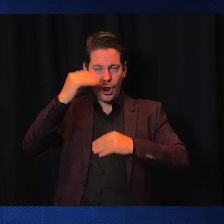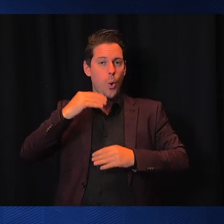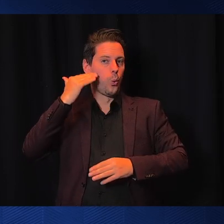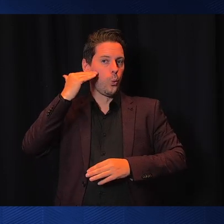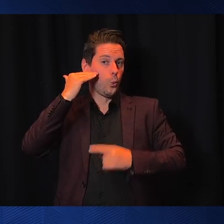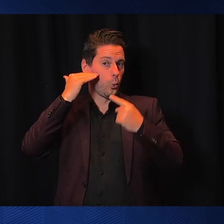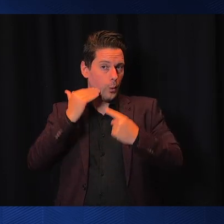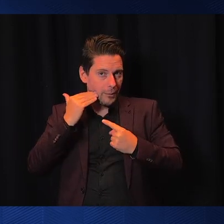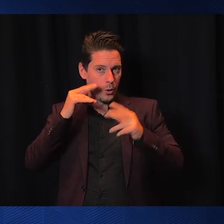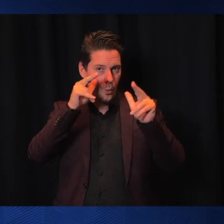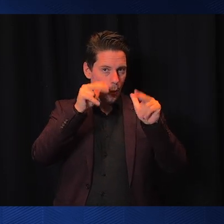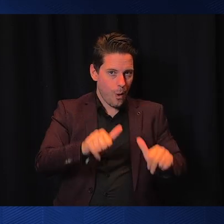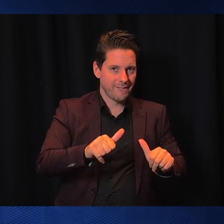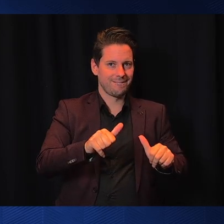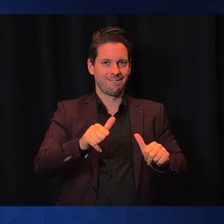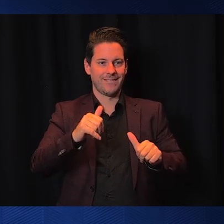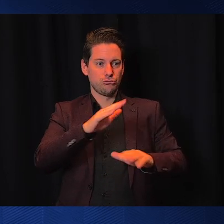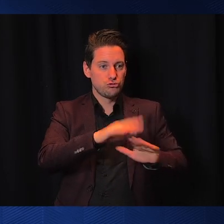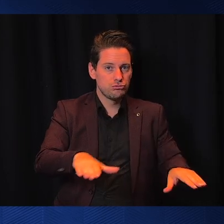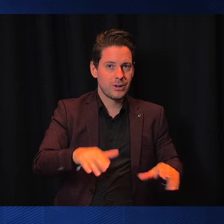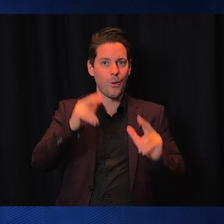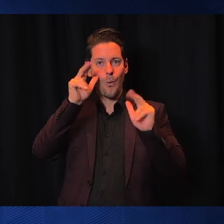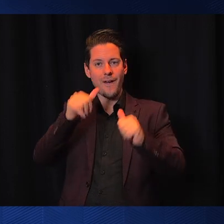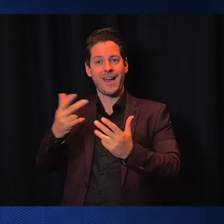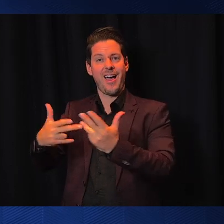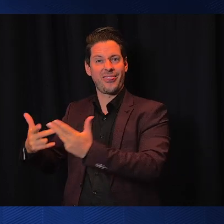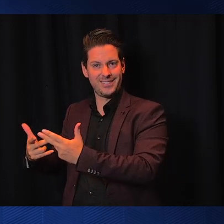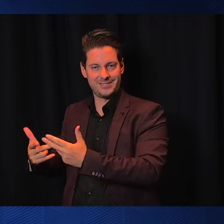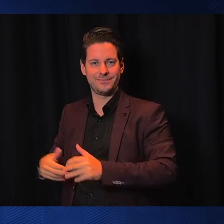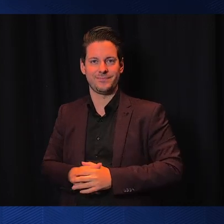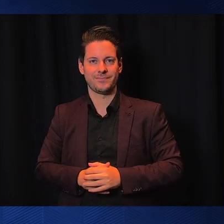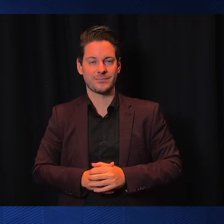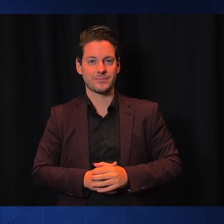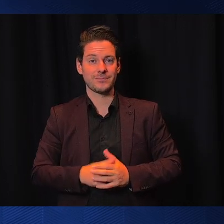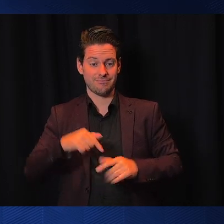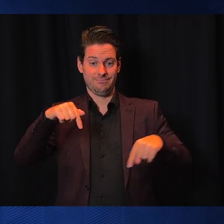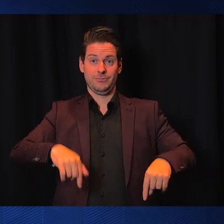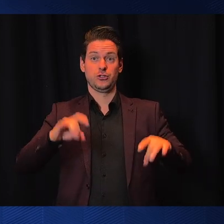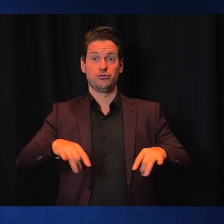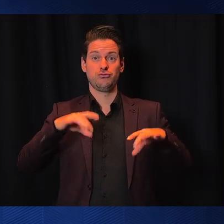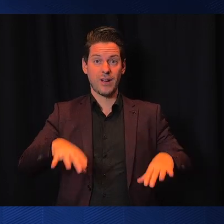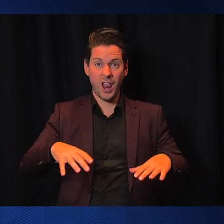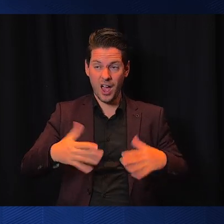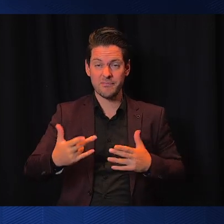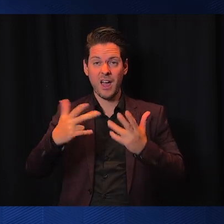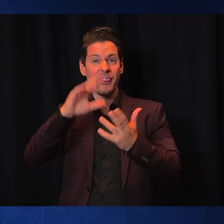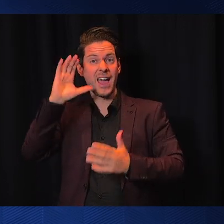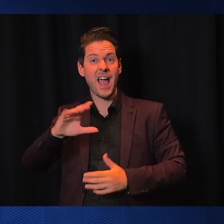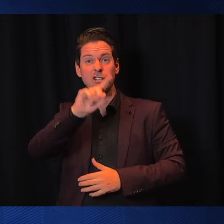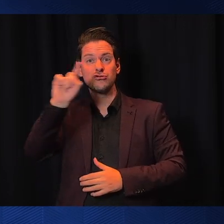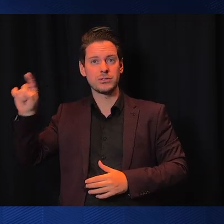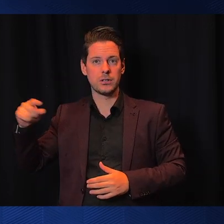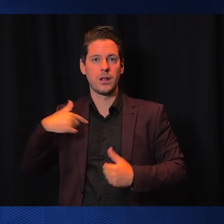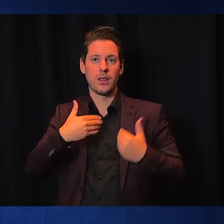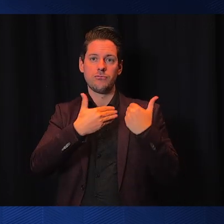of children and others in these environments, because in this country and in other countries, we're so